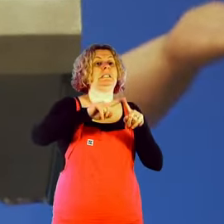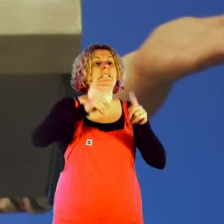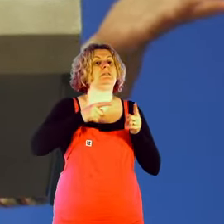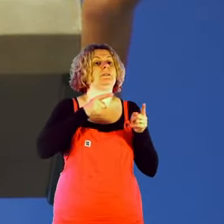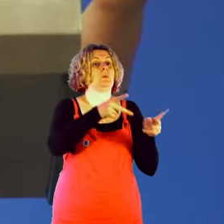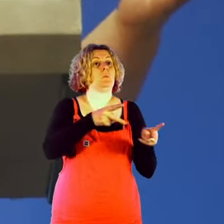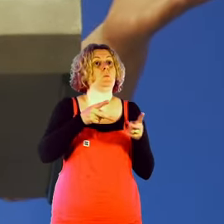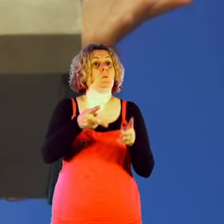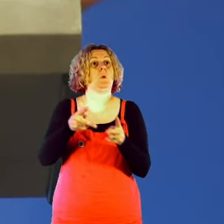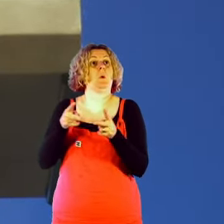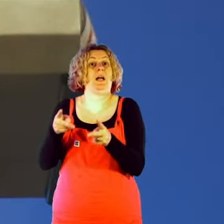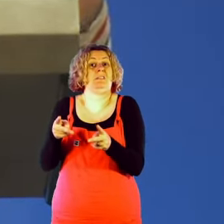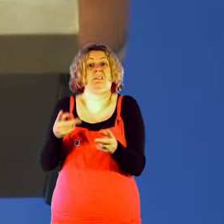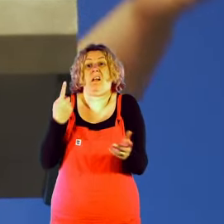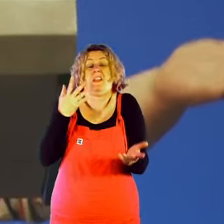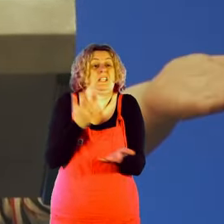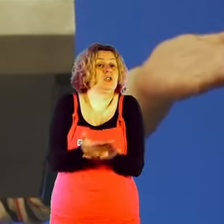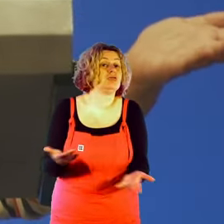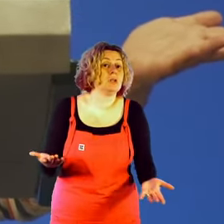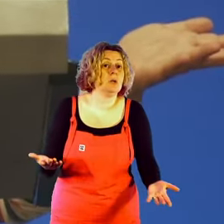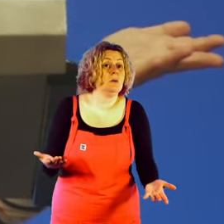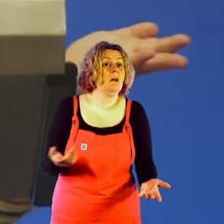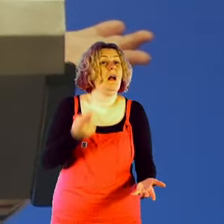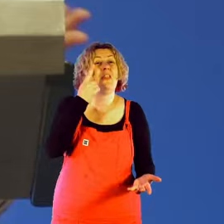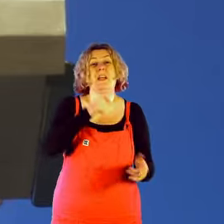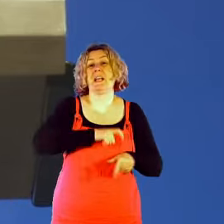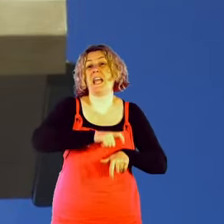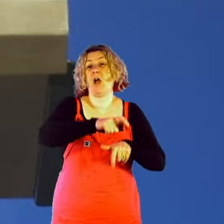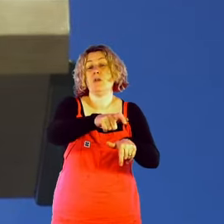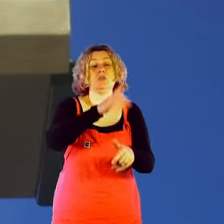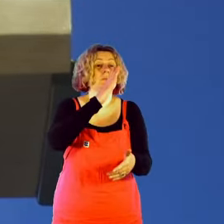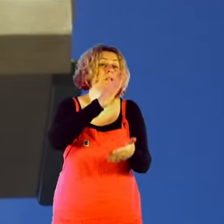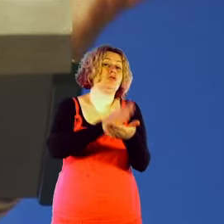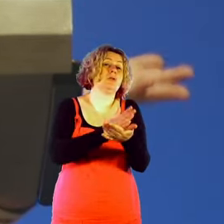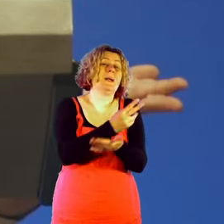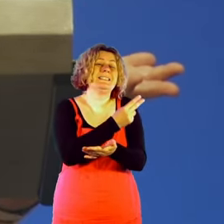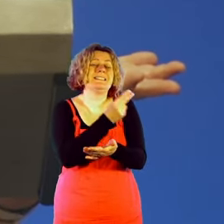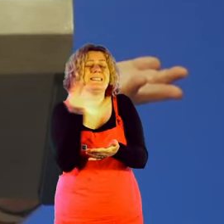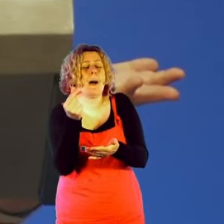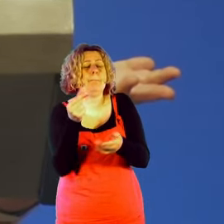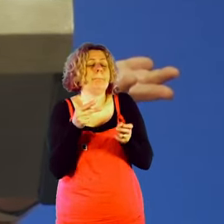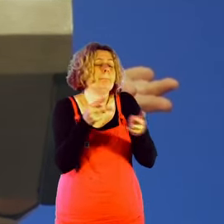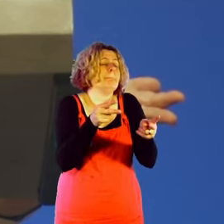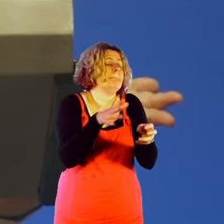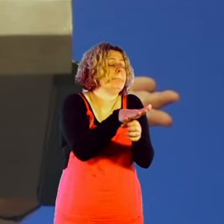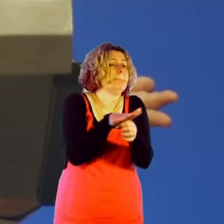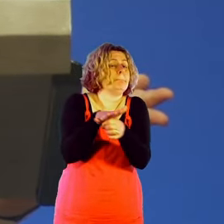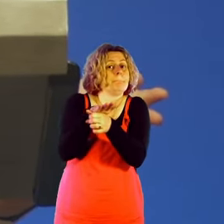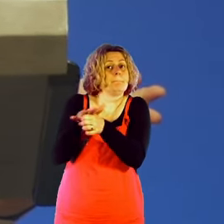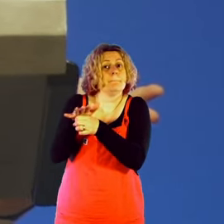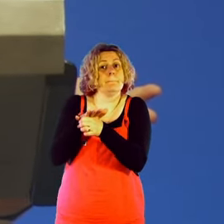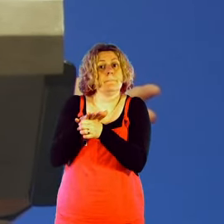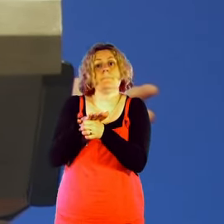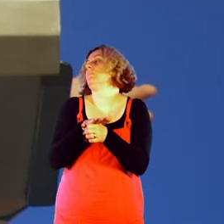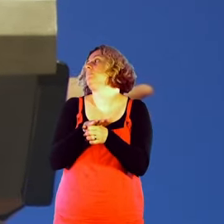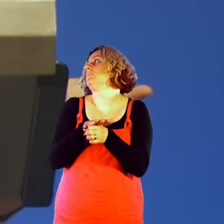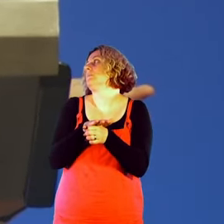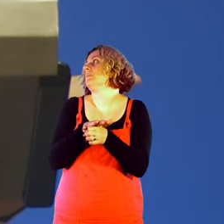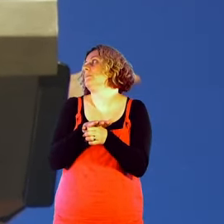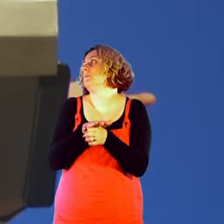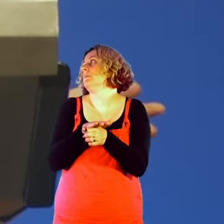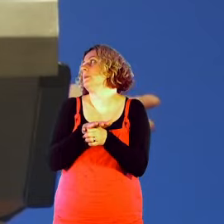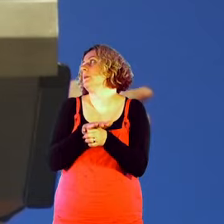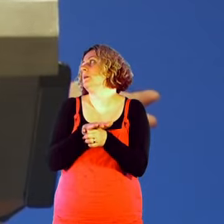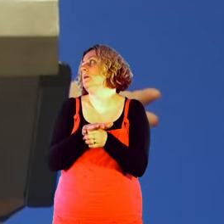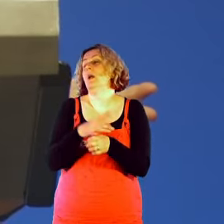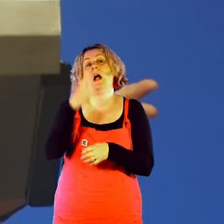I just think that is true. I think it continues to be true in some ways. I think as men, the